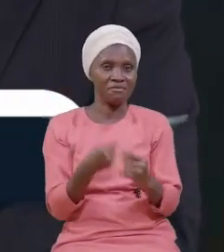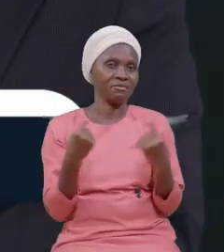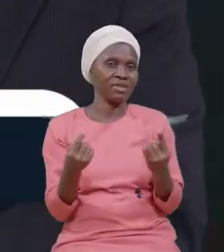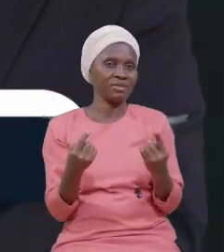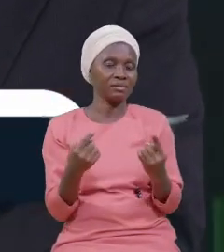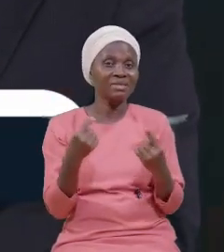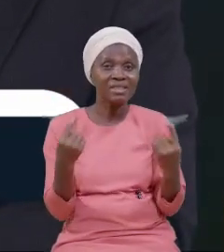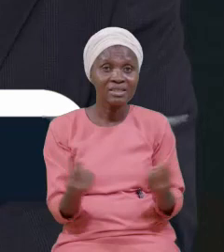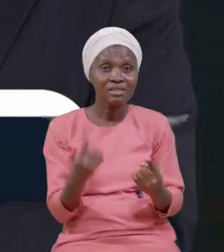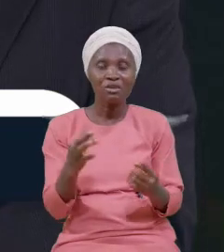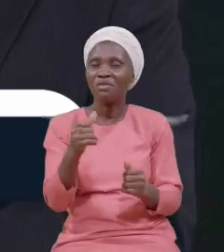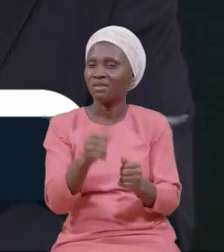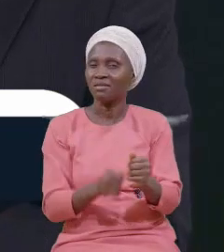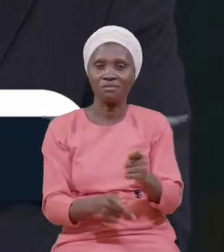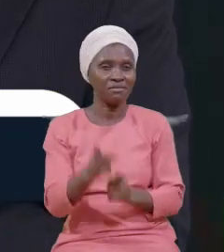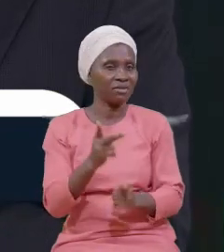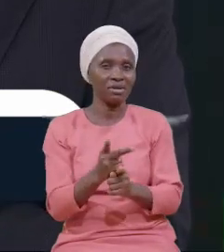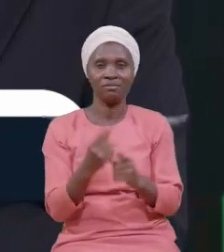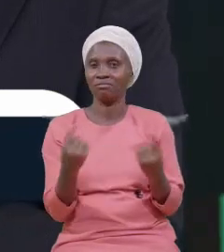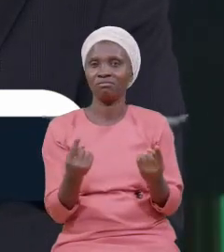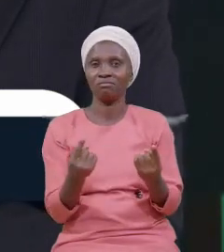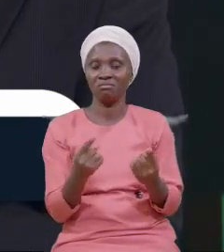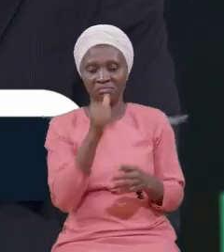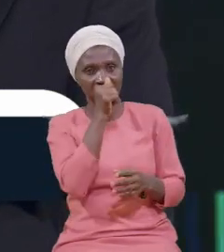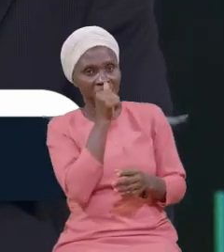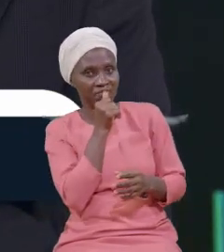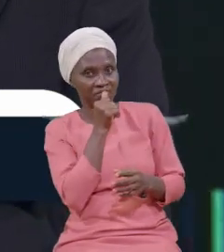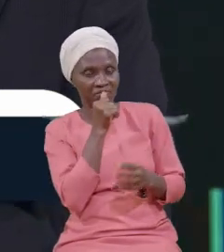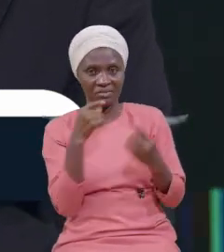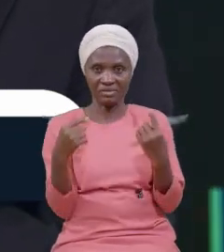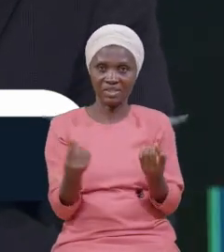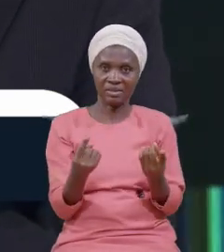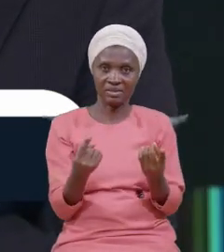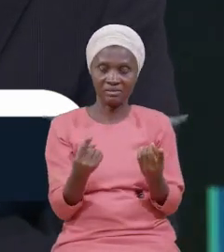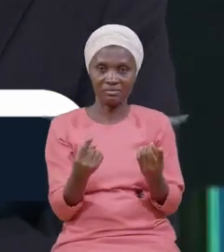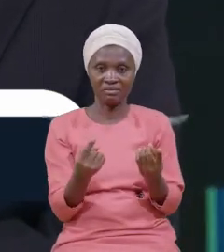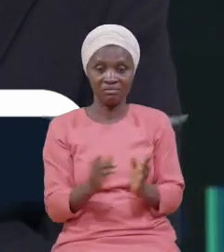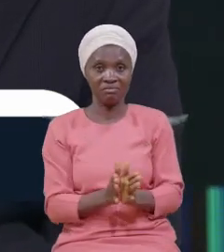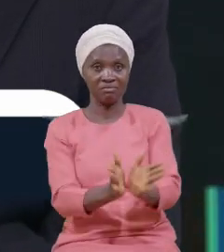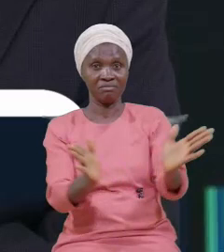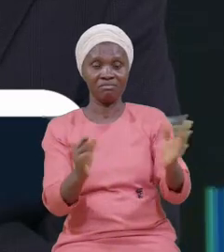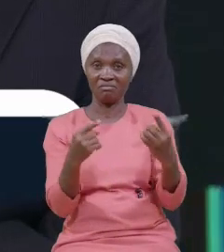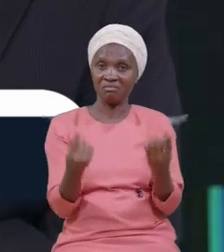type, private, public, common sin,